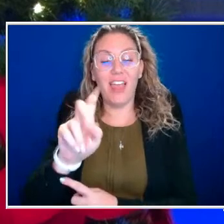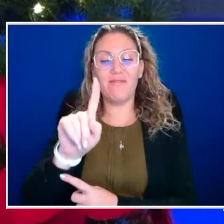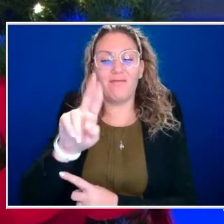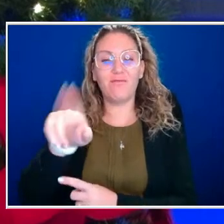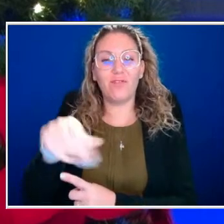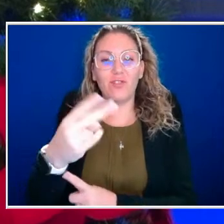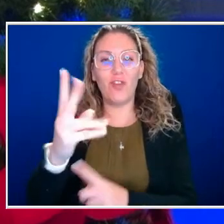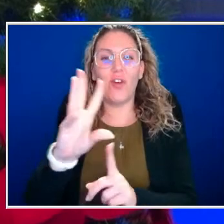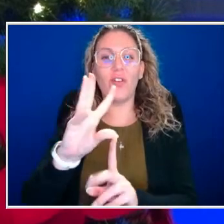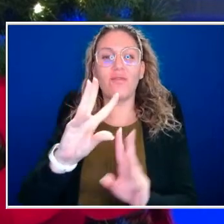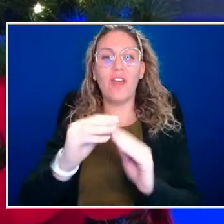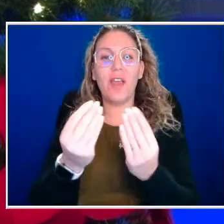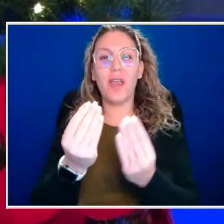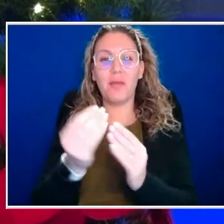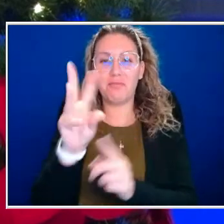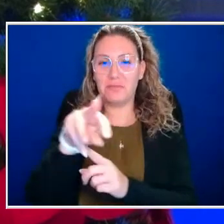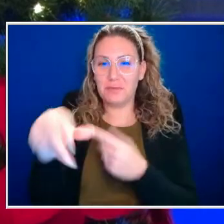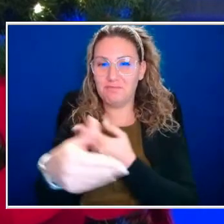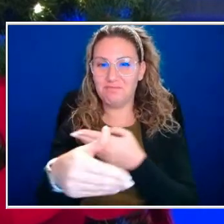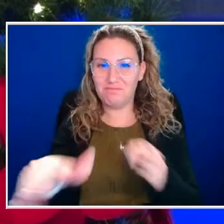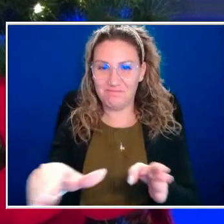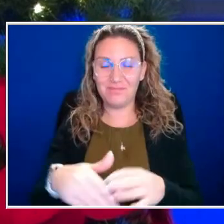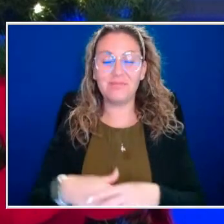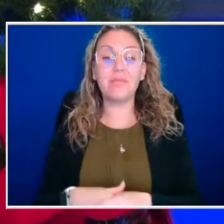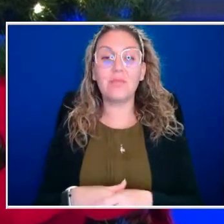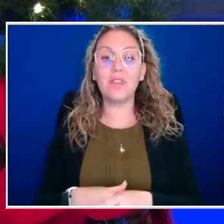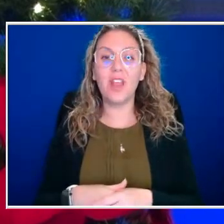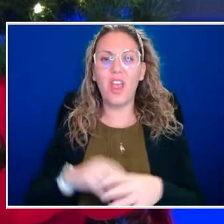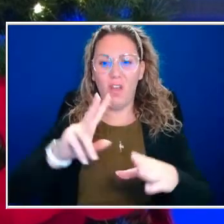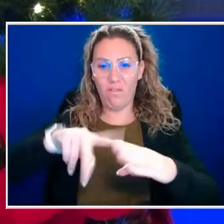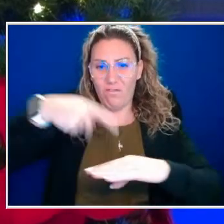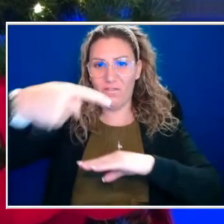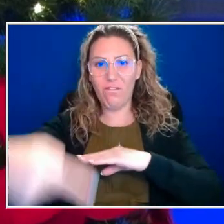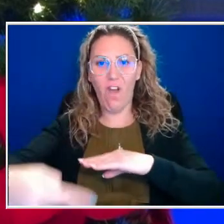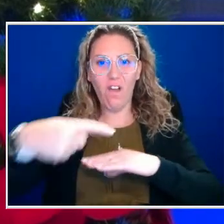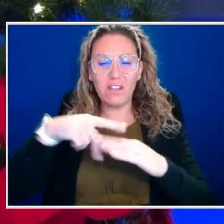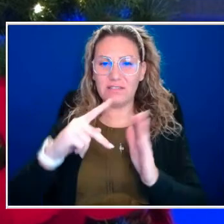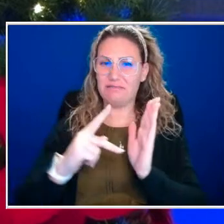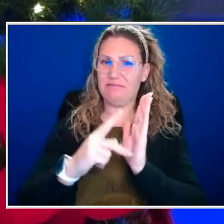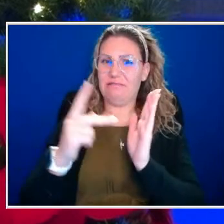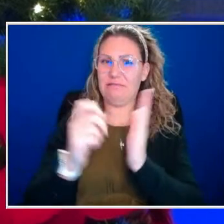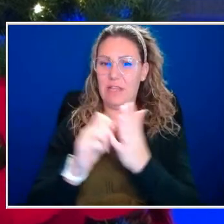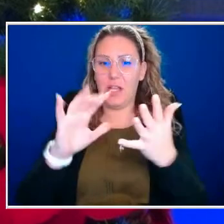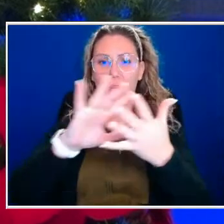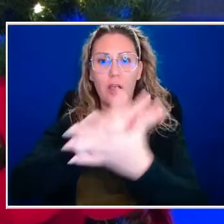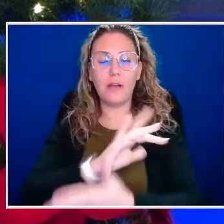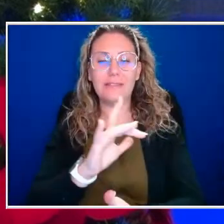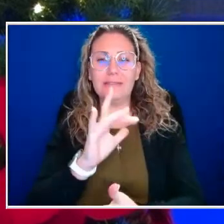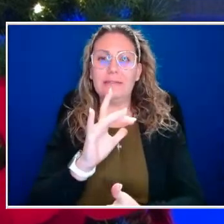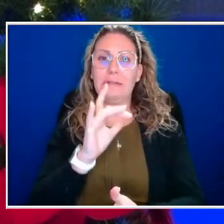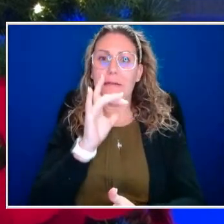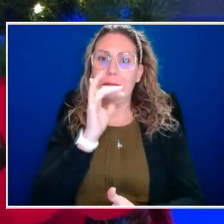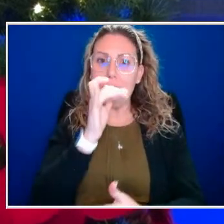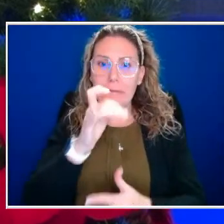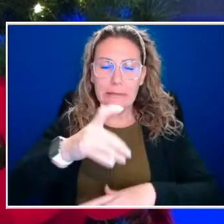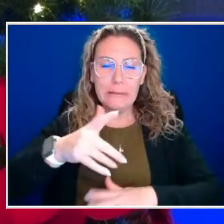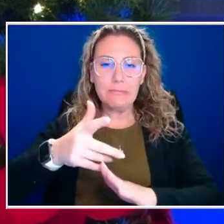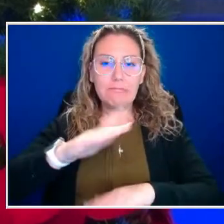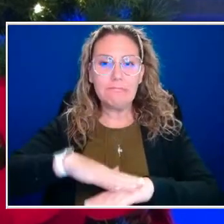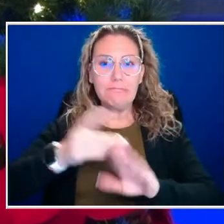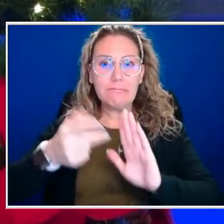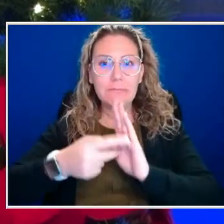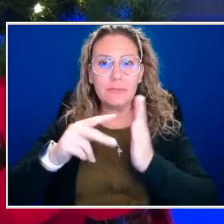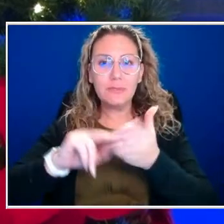Broadcast Studio. Falls are the second leading cause of unintentional injury deaths worldwide. It's the biggest